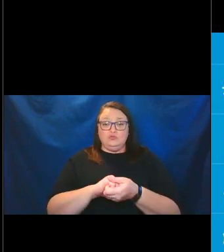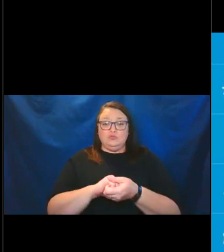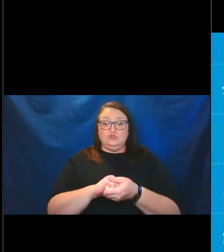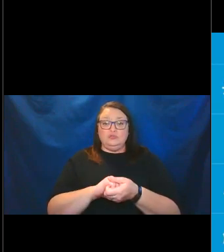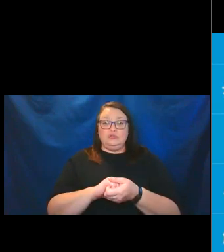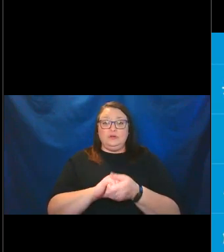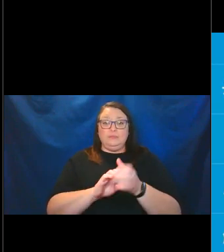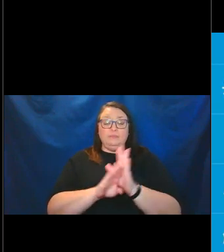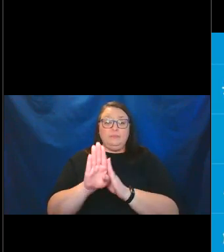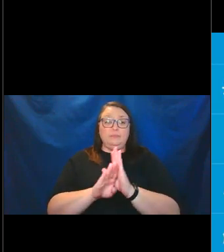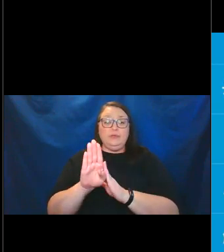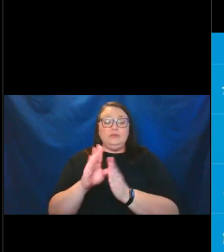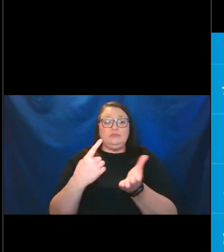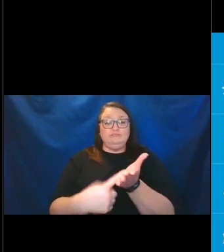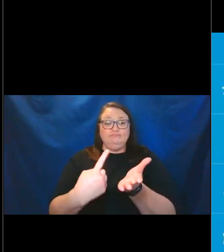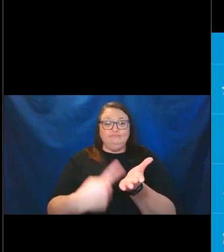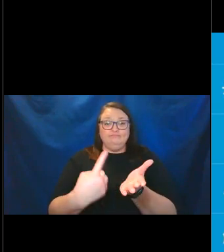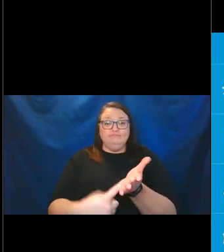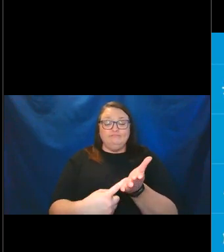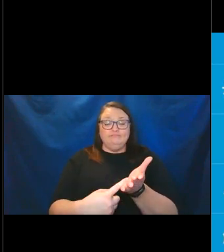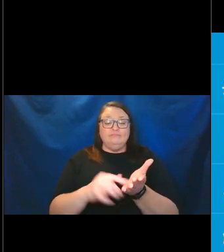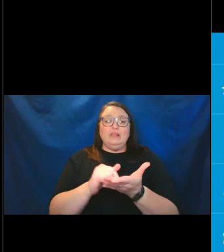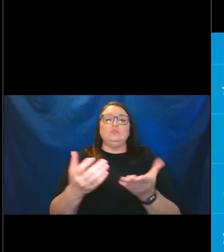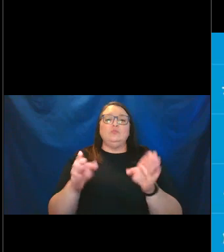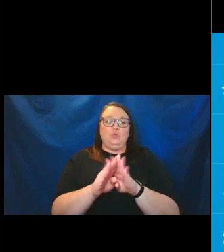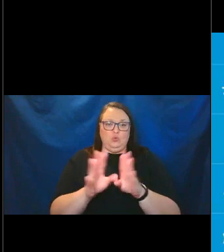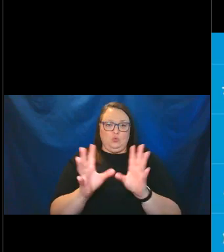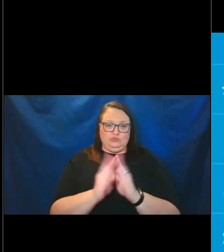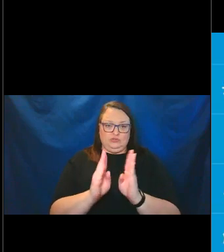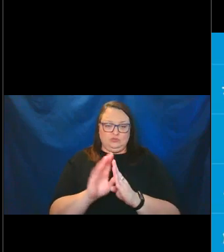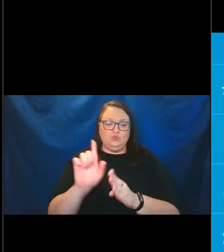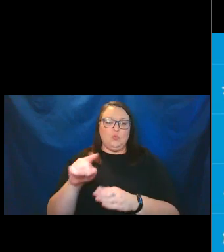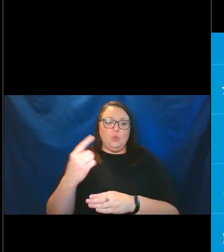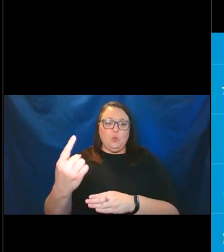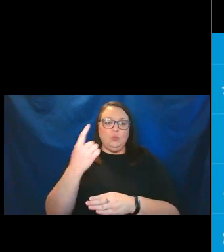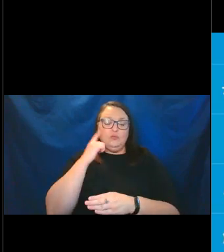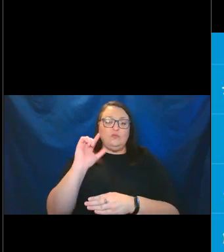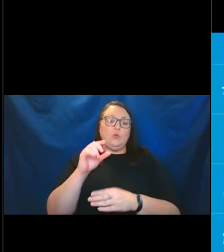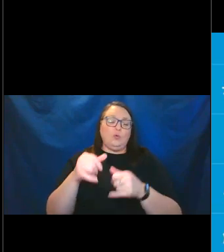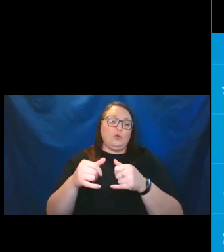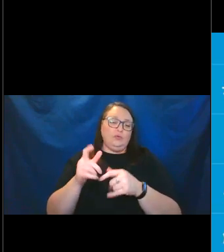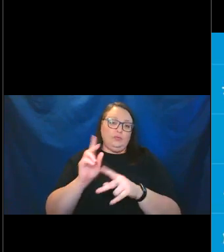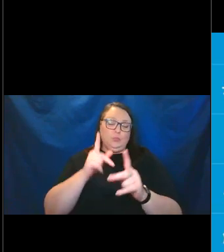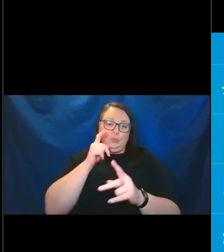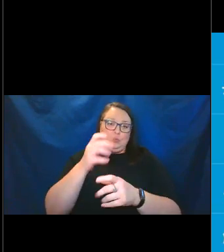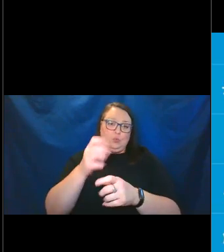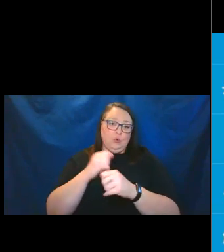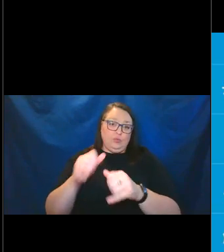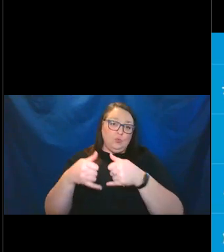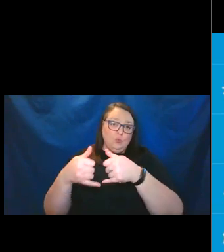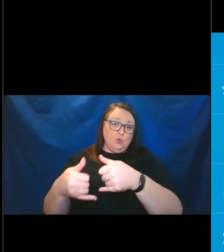building discussion, and that is a closed session only for our awardees and their designated partners.